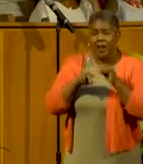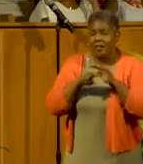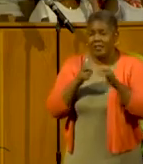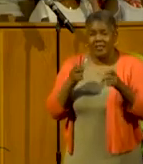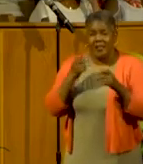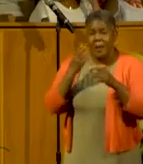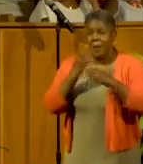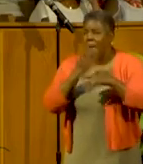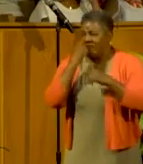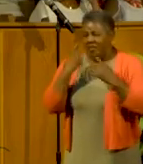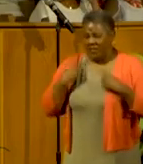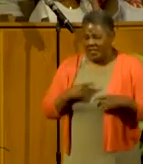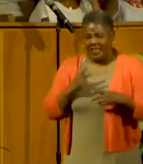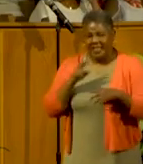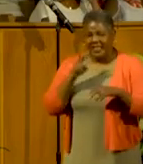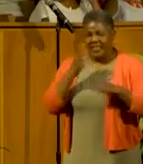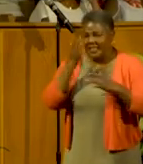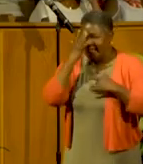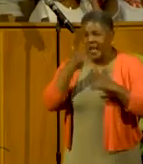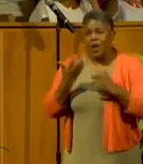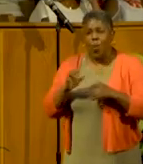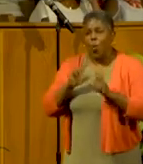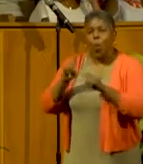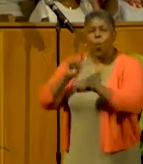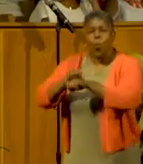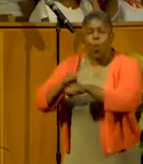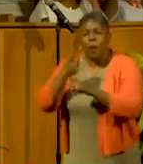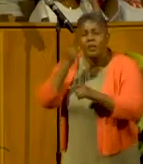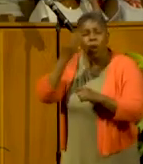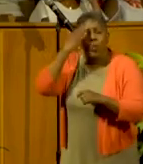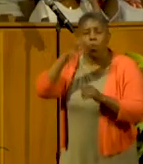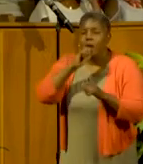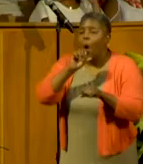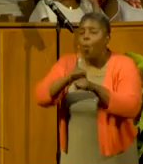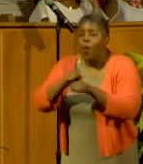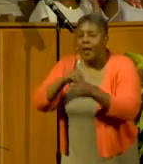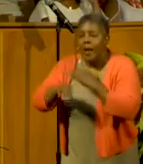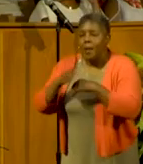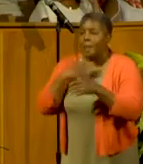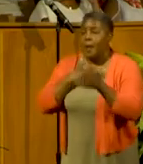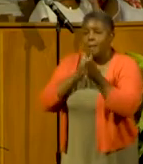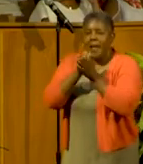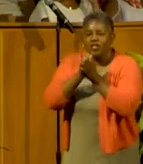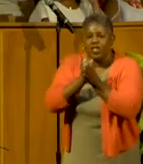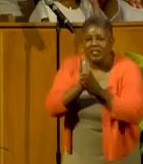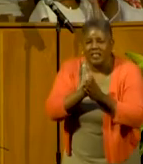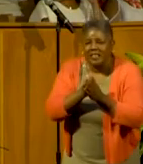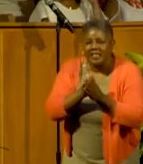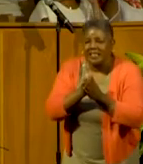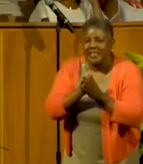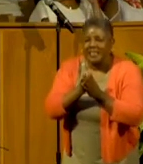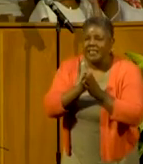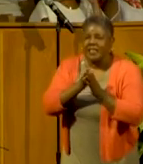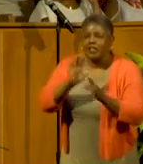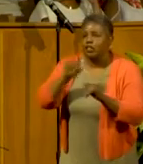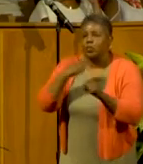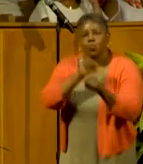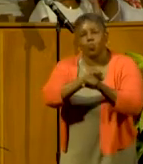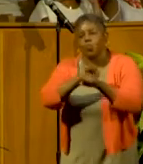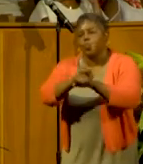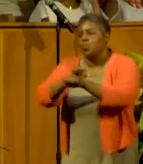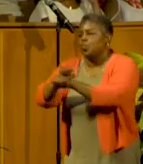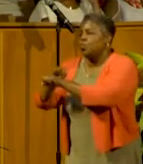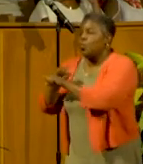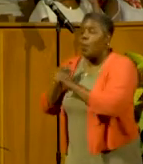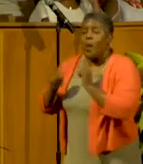because I was physically sick to even go to work, because I knew I wasn't working in my passion. All the while not